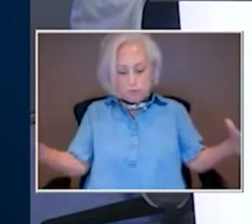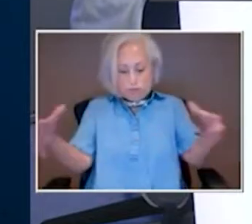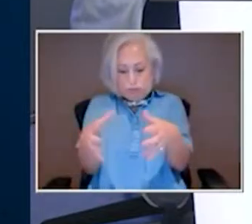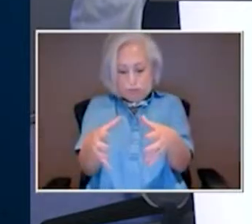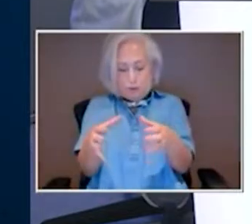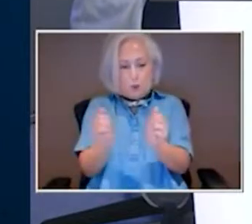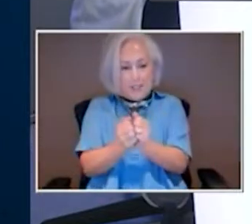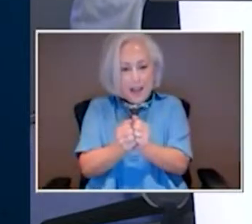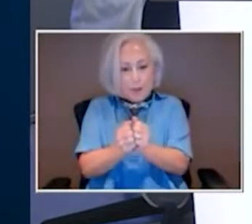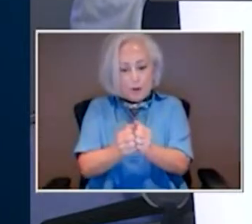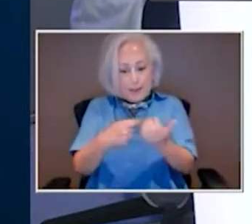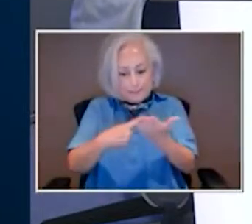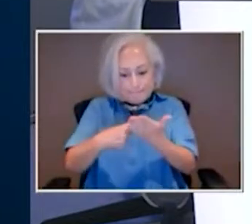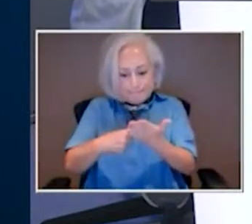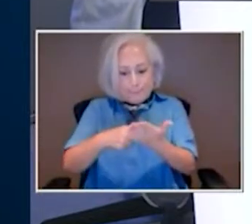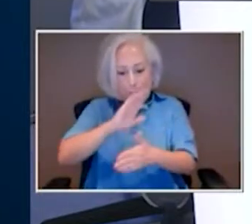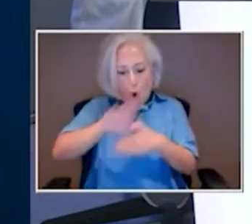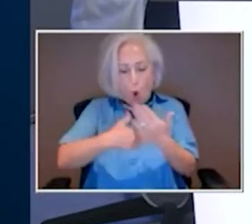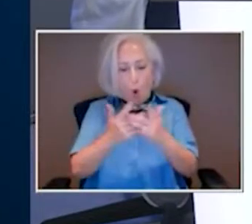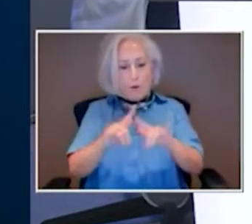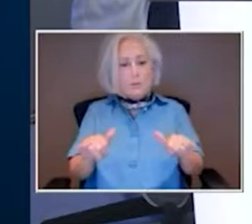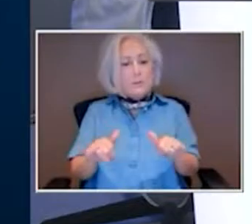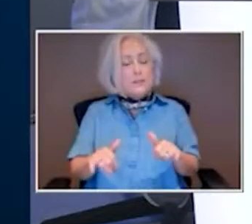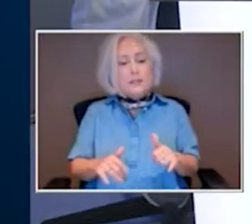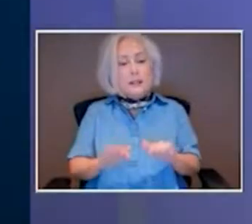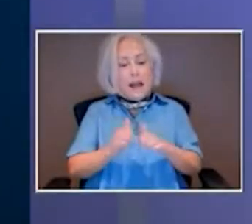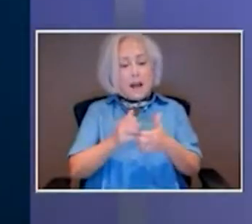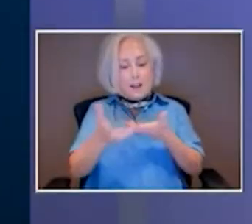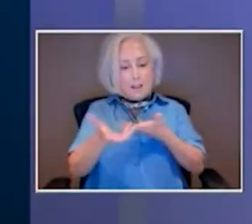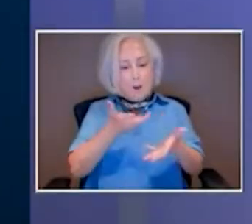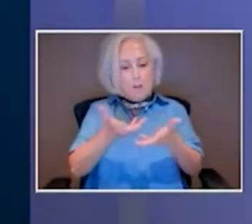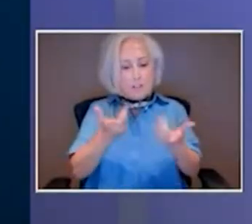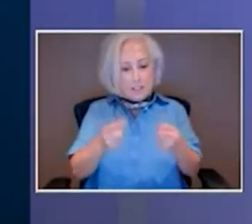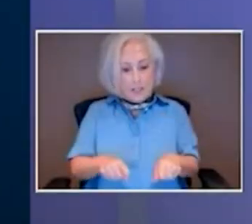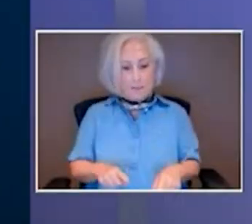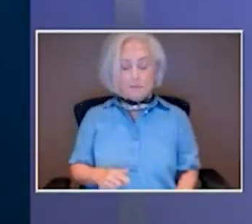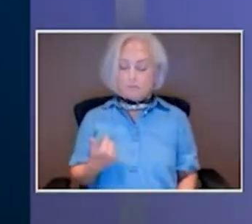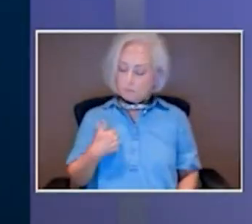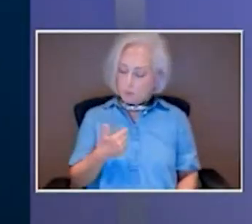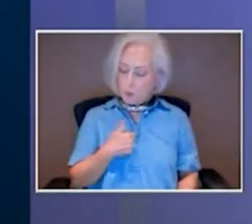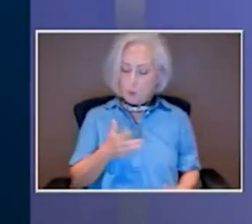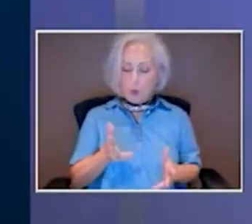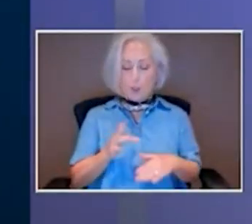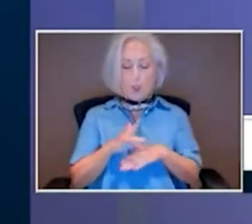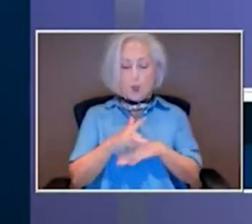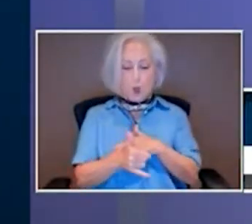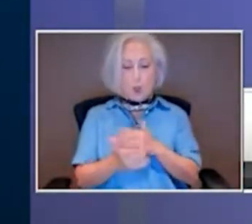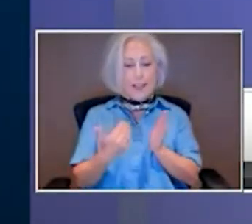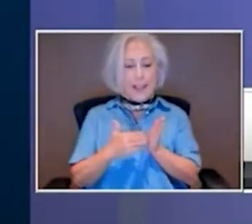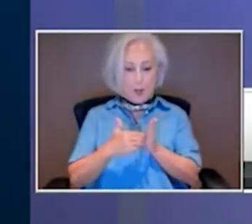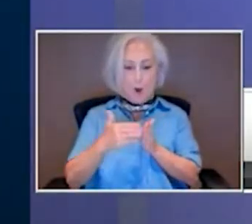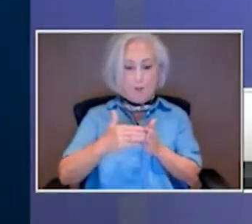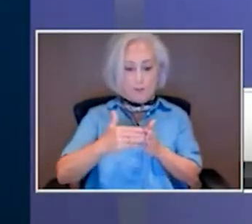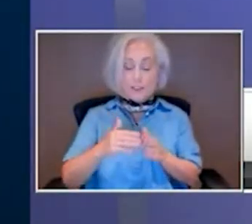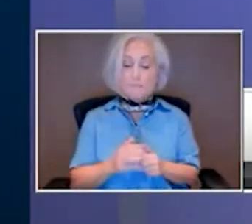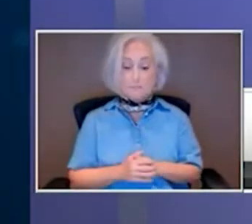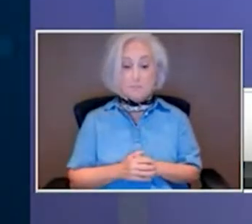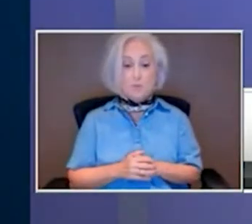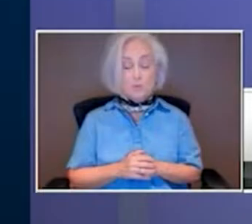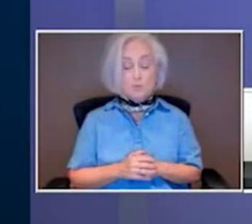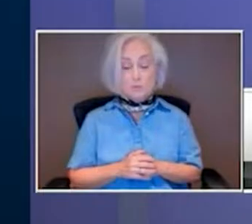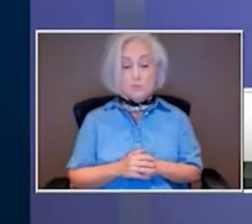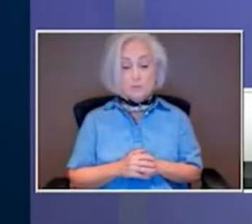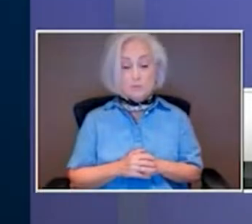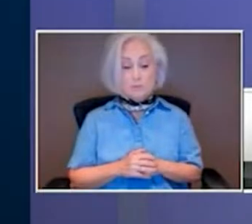finally get to Dr. Lai. So how do those conversations You know, we talk early happen? And we talk often. You know, in